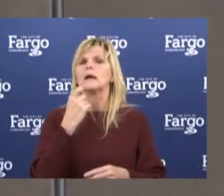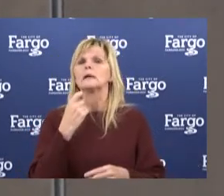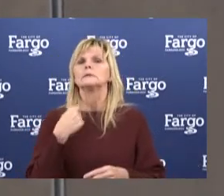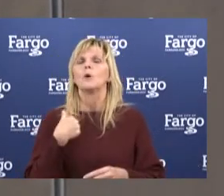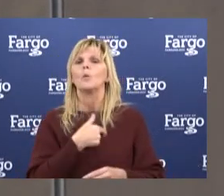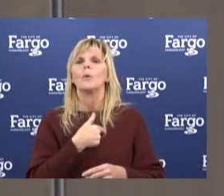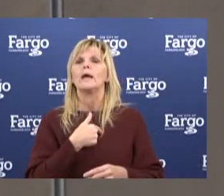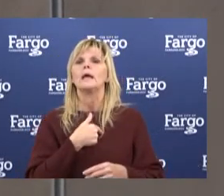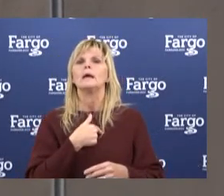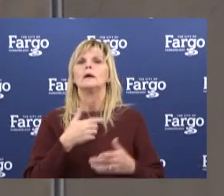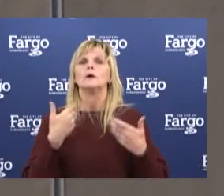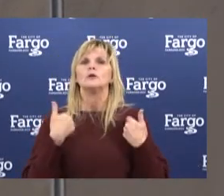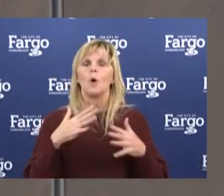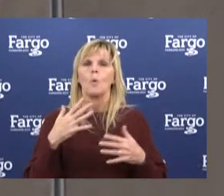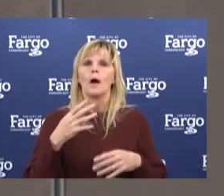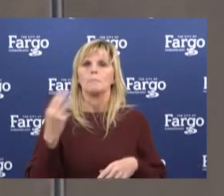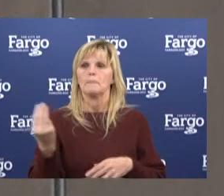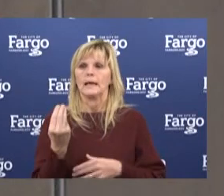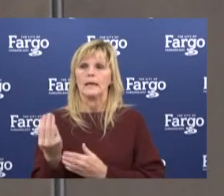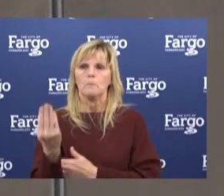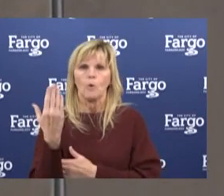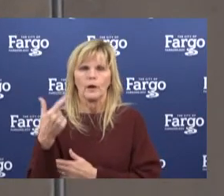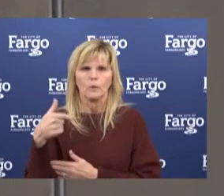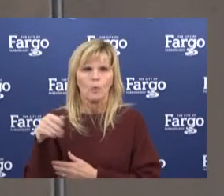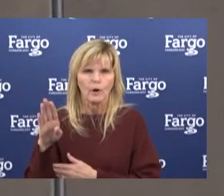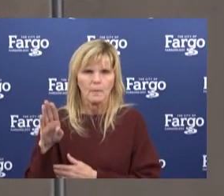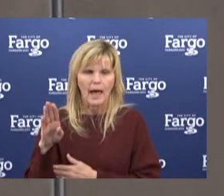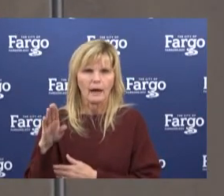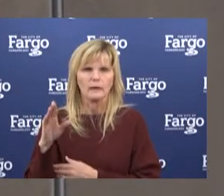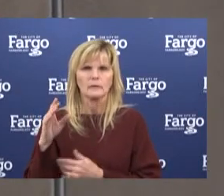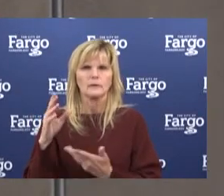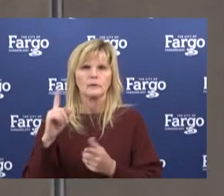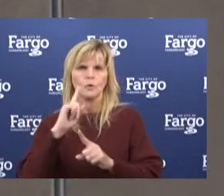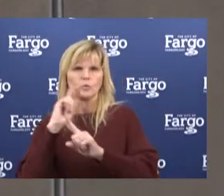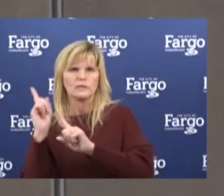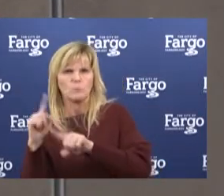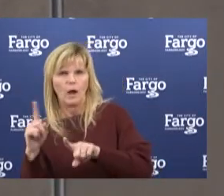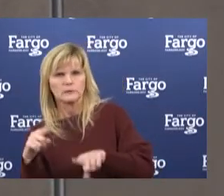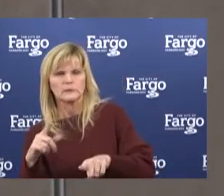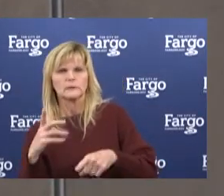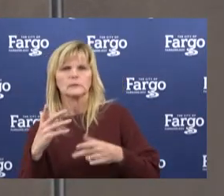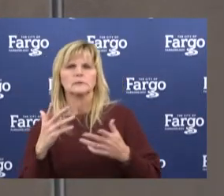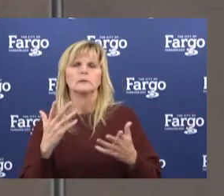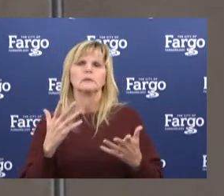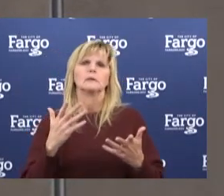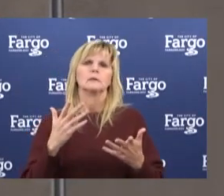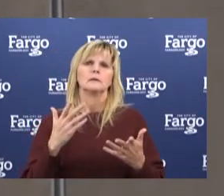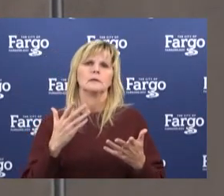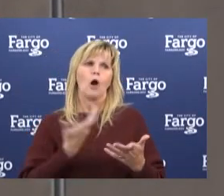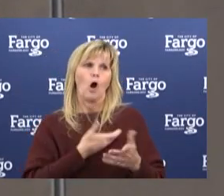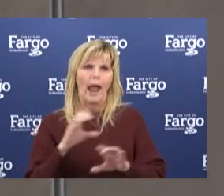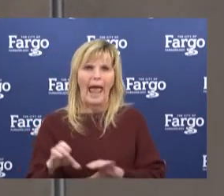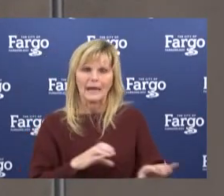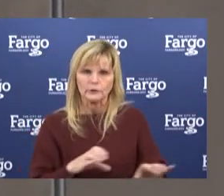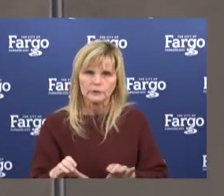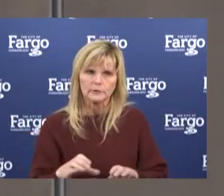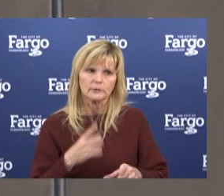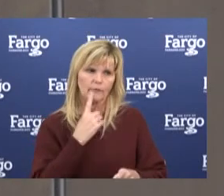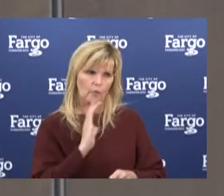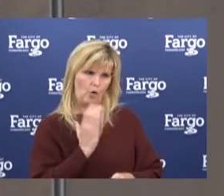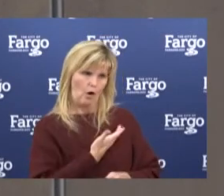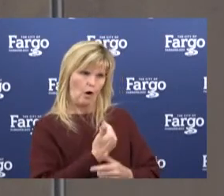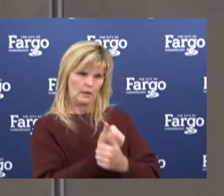night or Monday morning quarterback our responses, our actions towards our loved